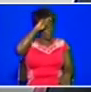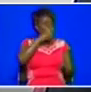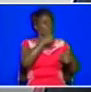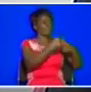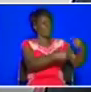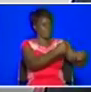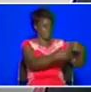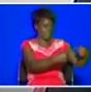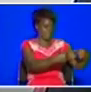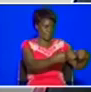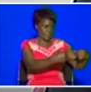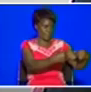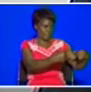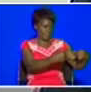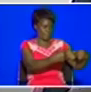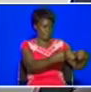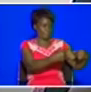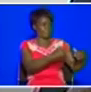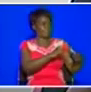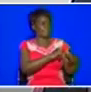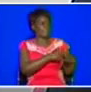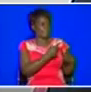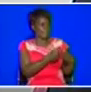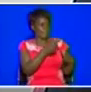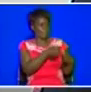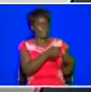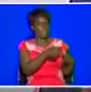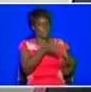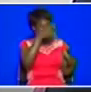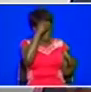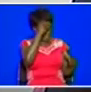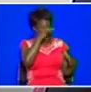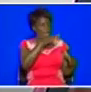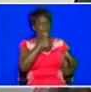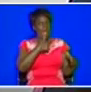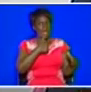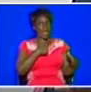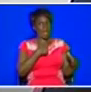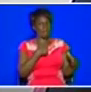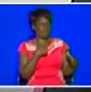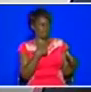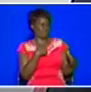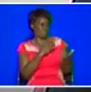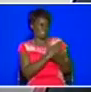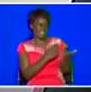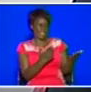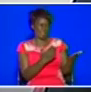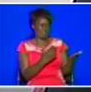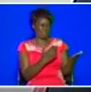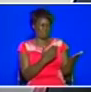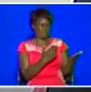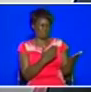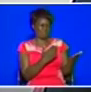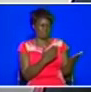process. And of course, they are on a steep learning curve. So it has some things which look a bit out of sync with the